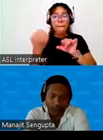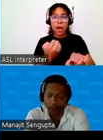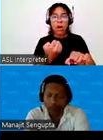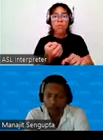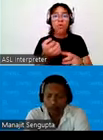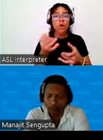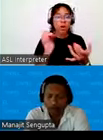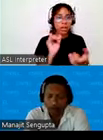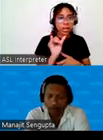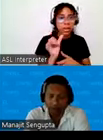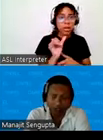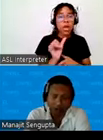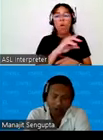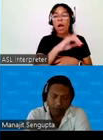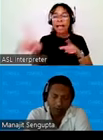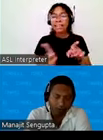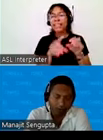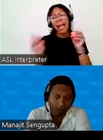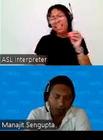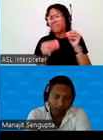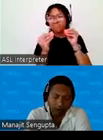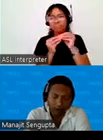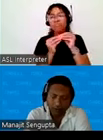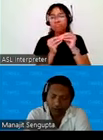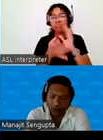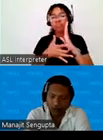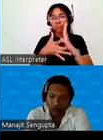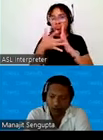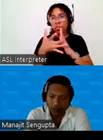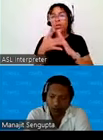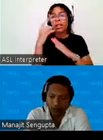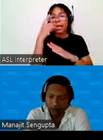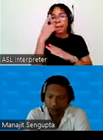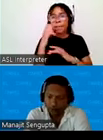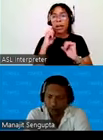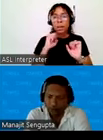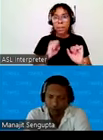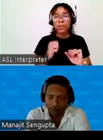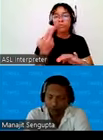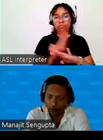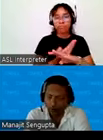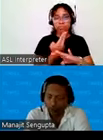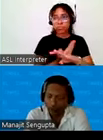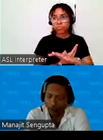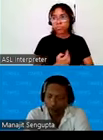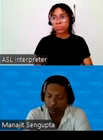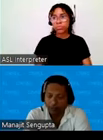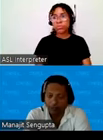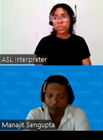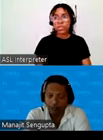and additional technologies may also be addressed depending on the scenarios.